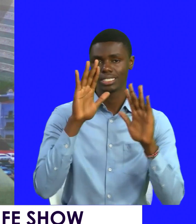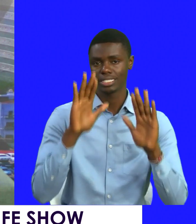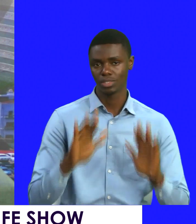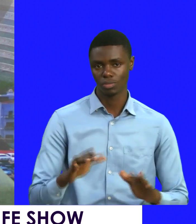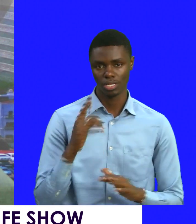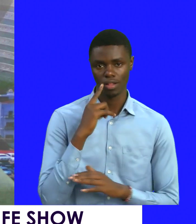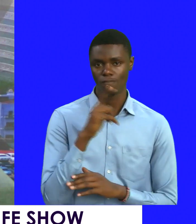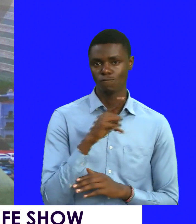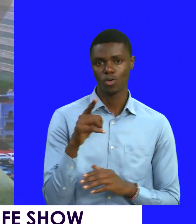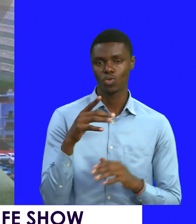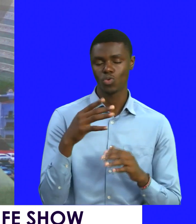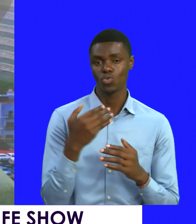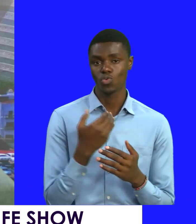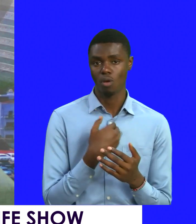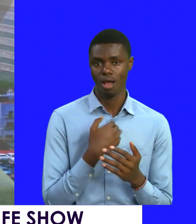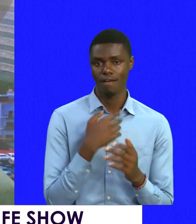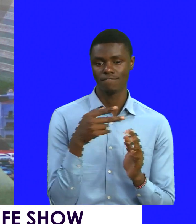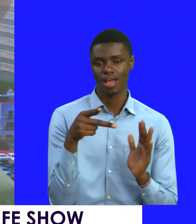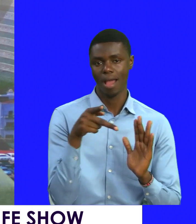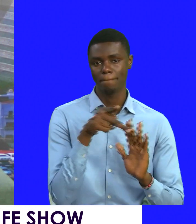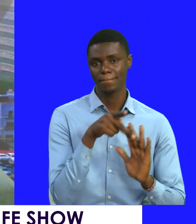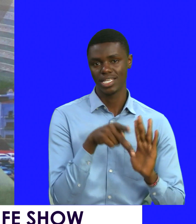hold on the principle of hope,